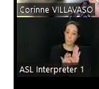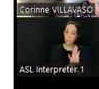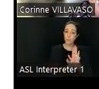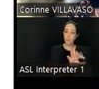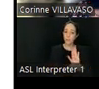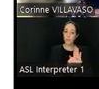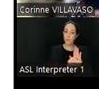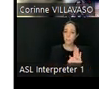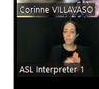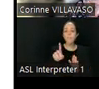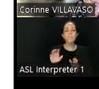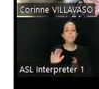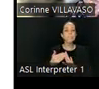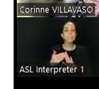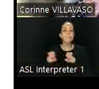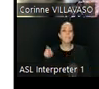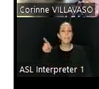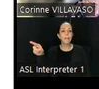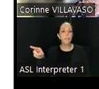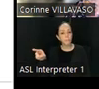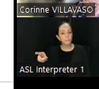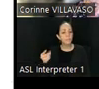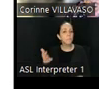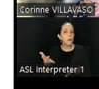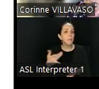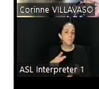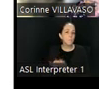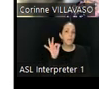truly diverse representative.